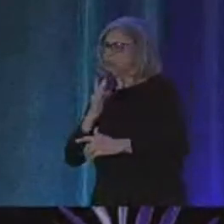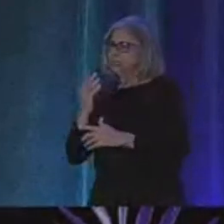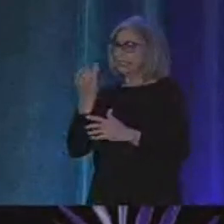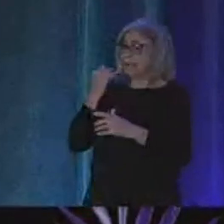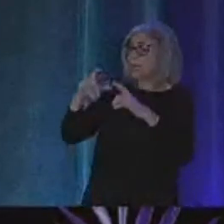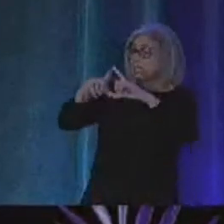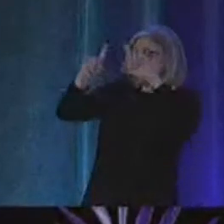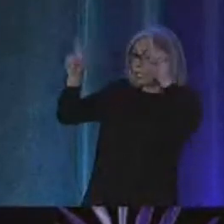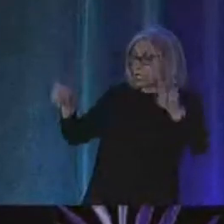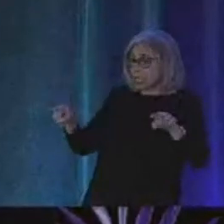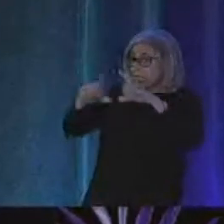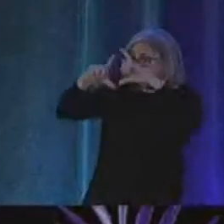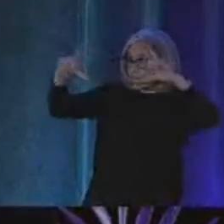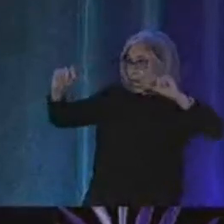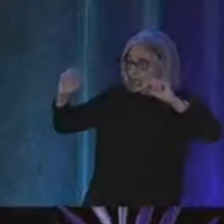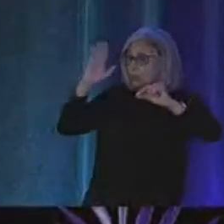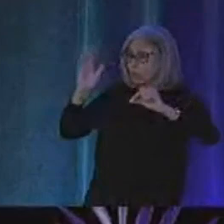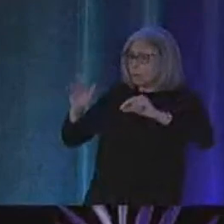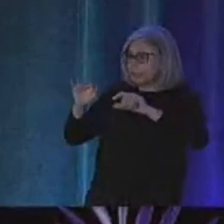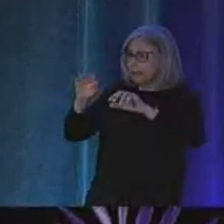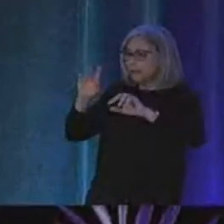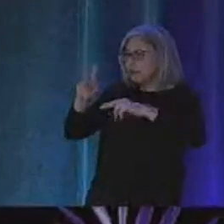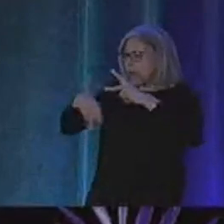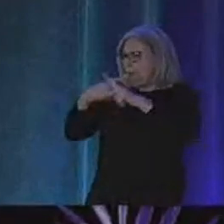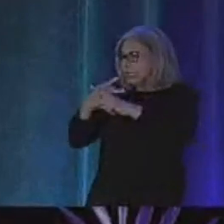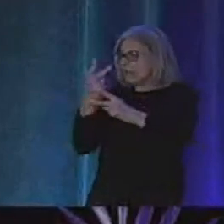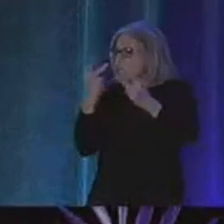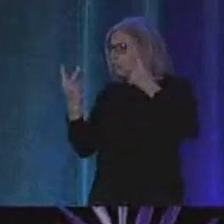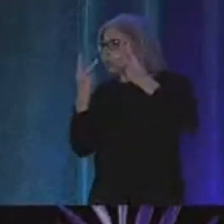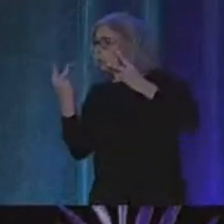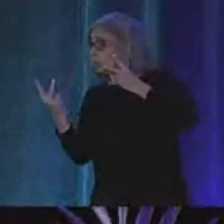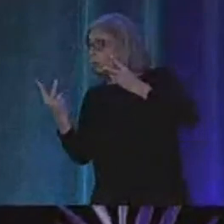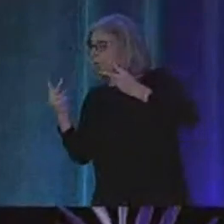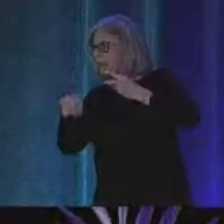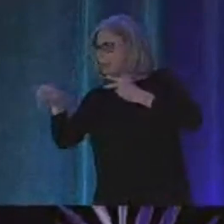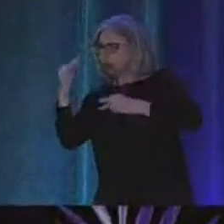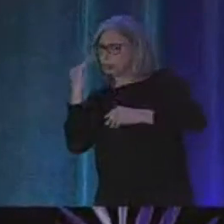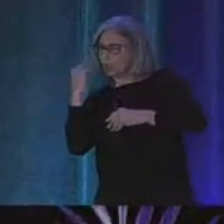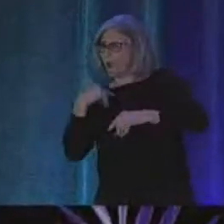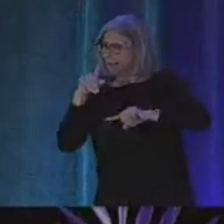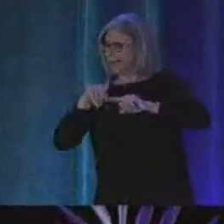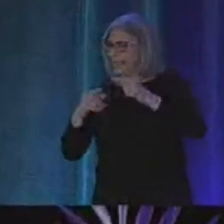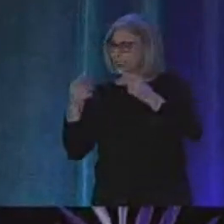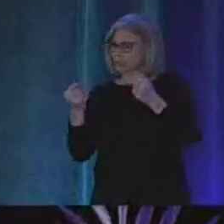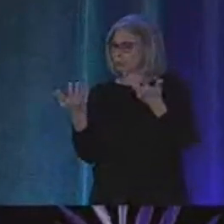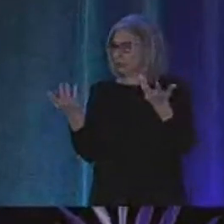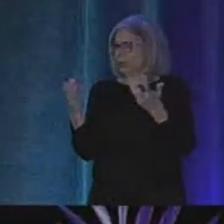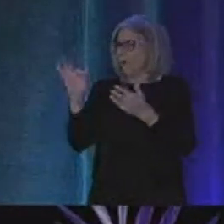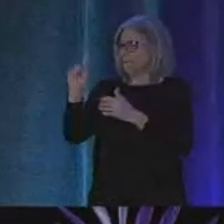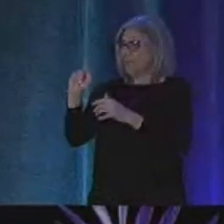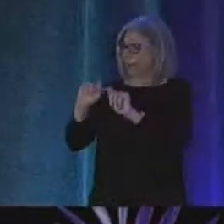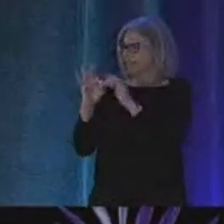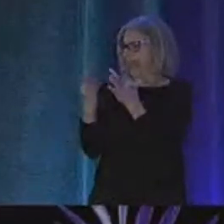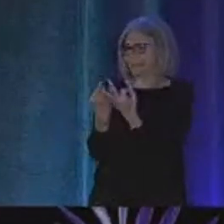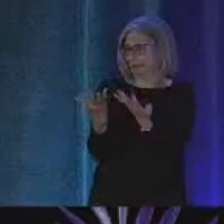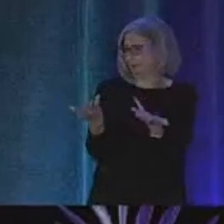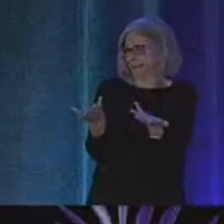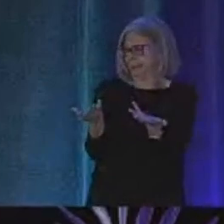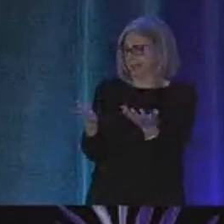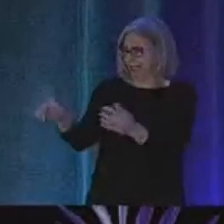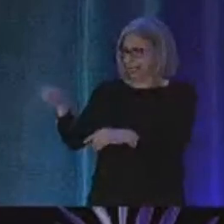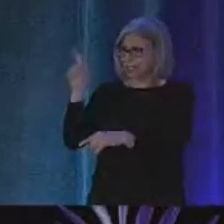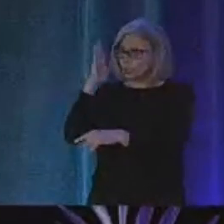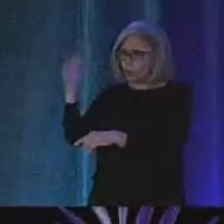card is going to be a type of view, then it will know I can't do, say, font family. It will